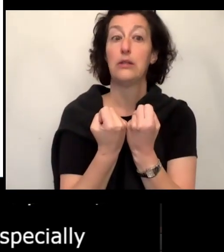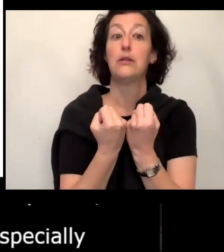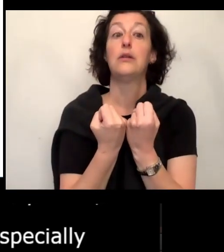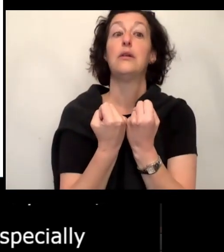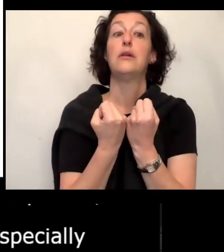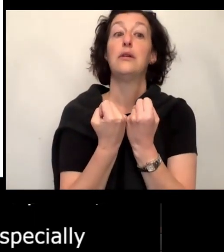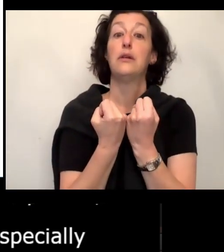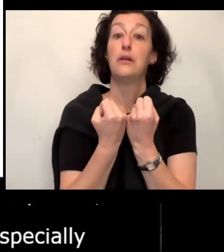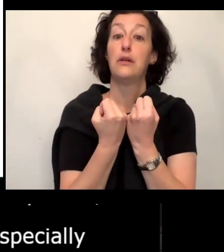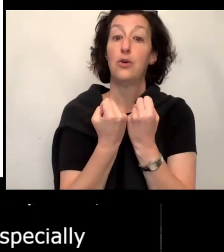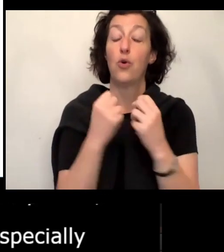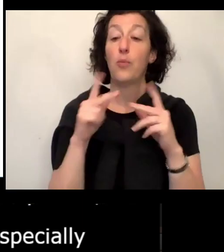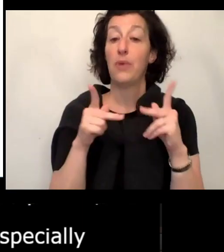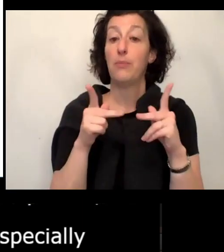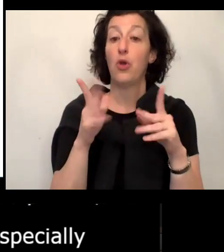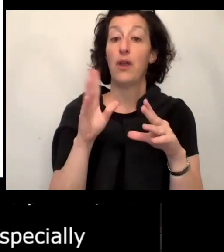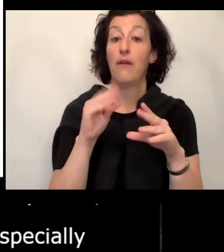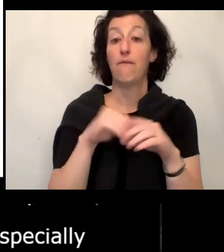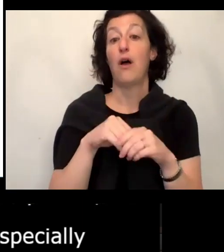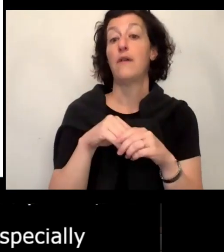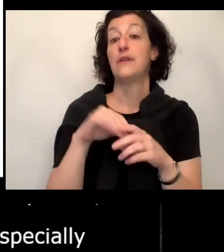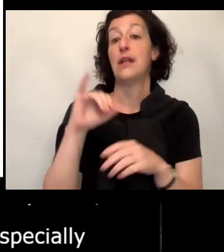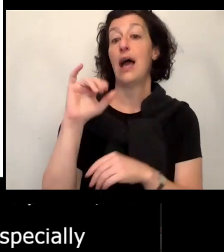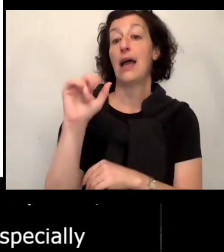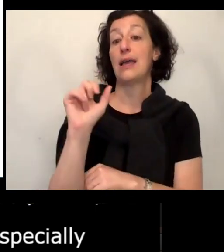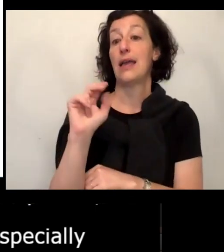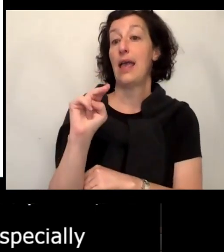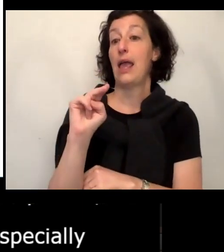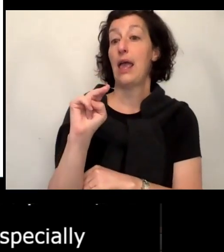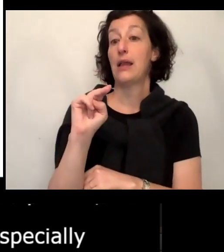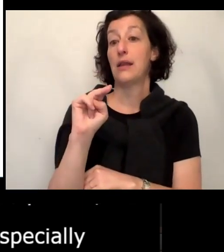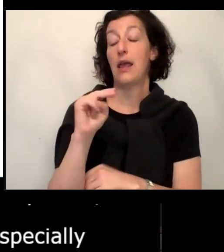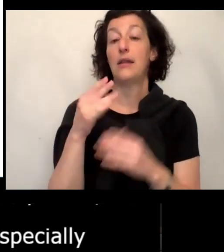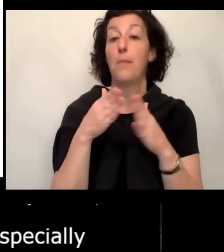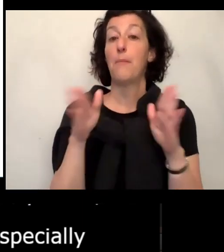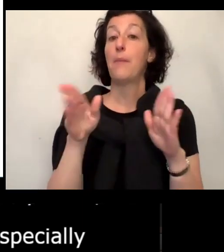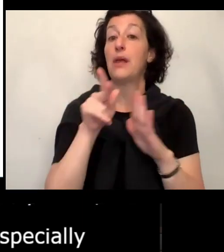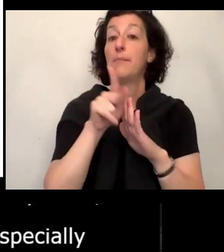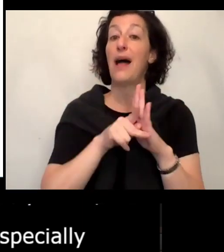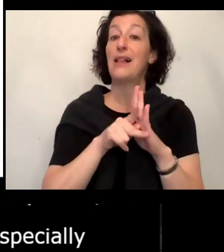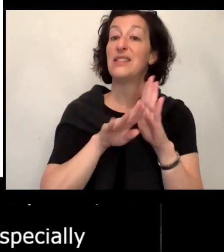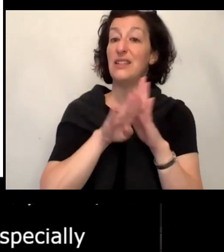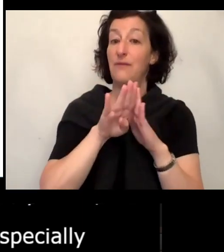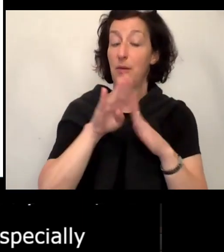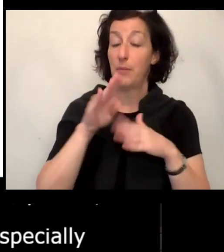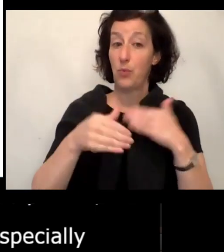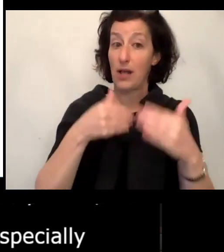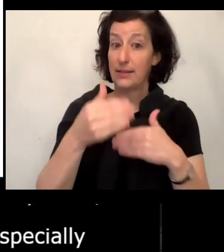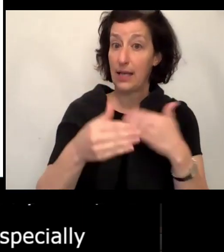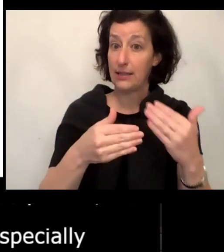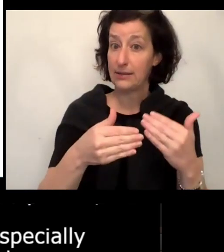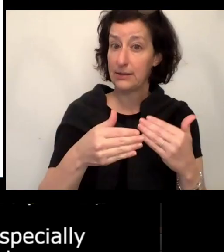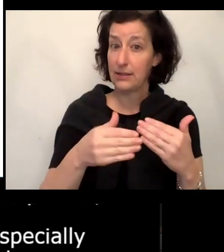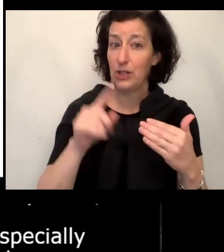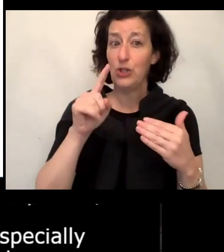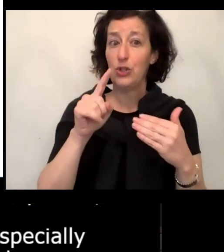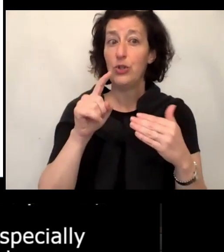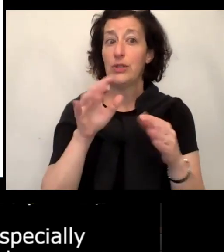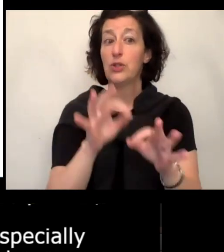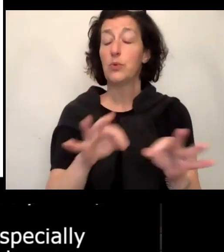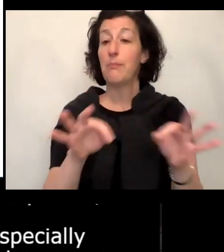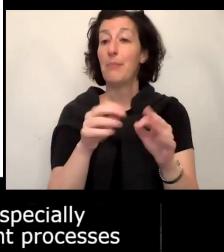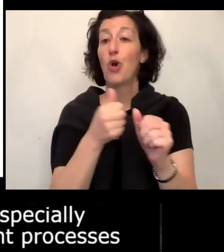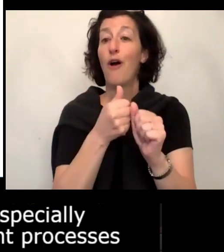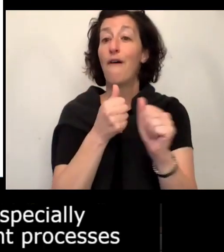ICANN, public policy development processes, have to remember is avoiding